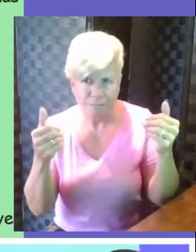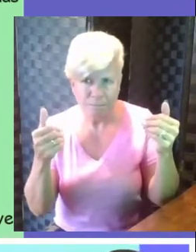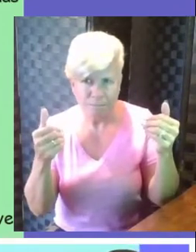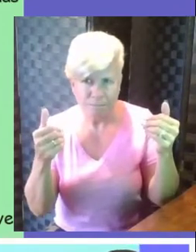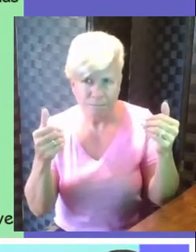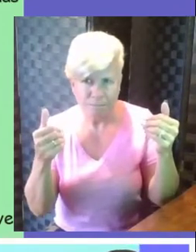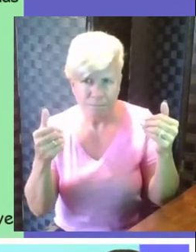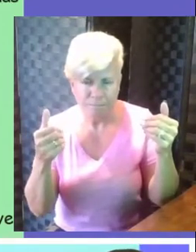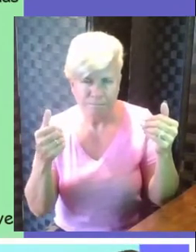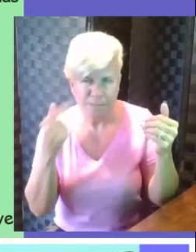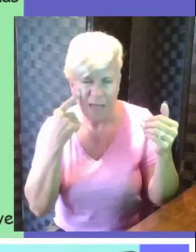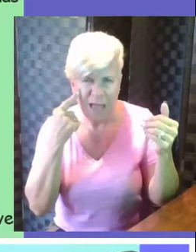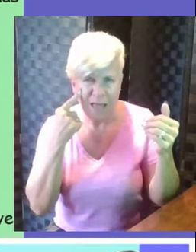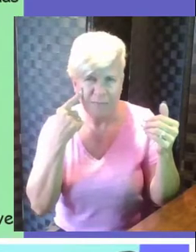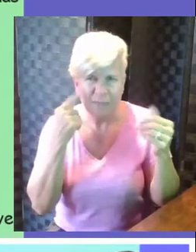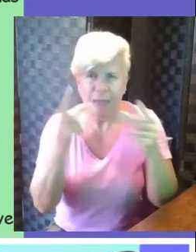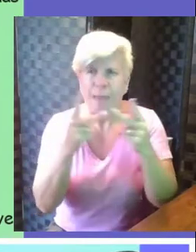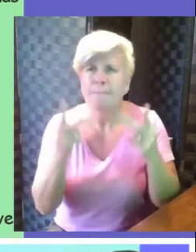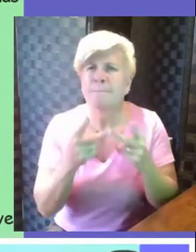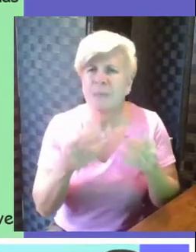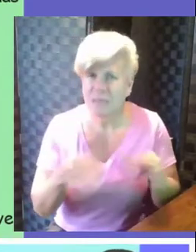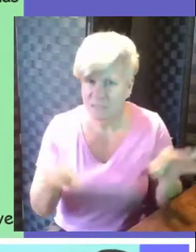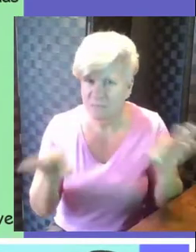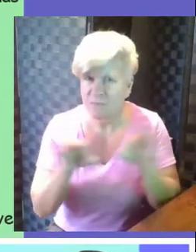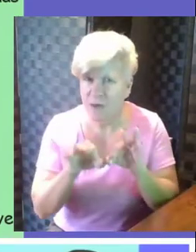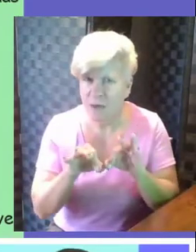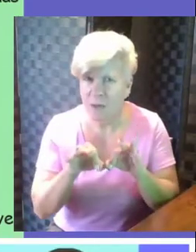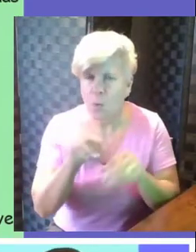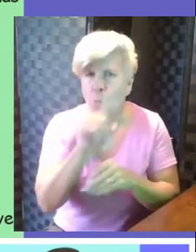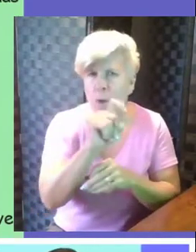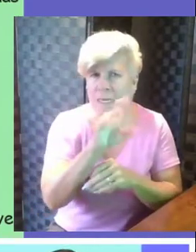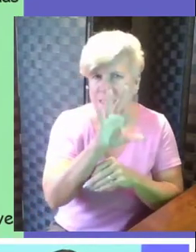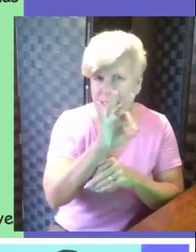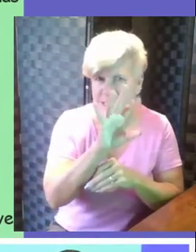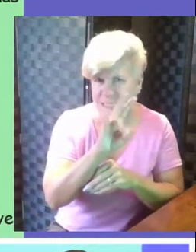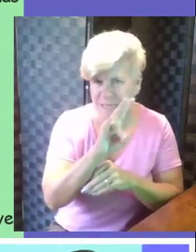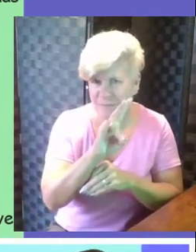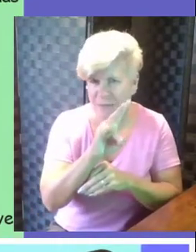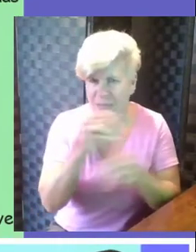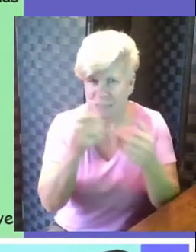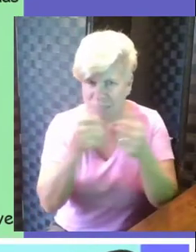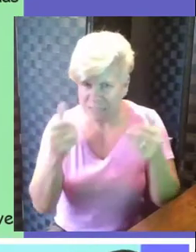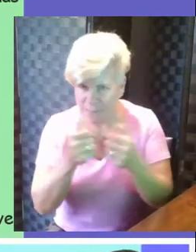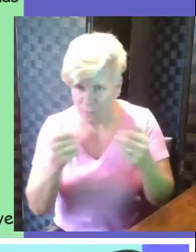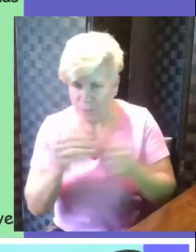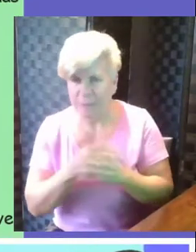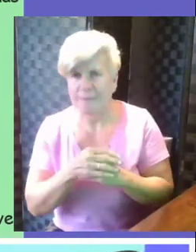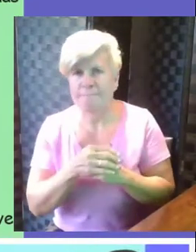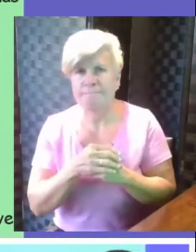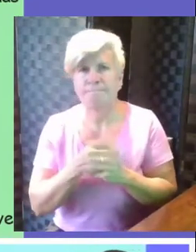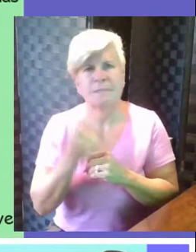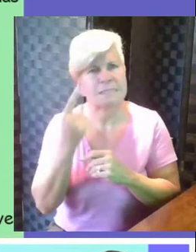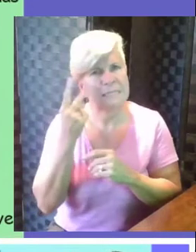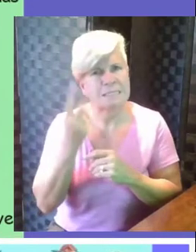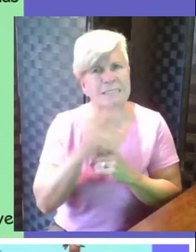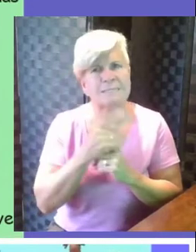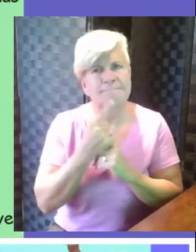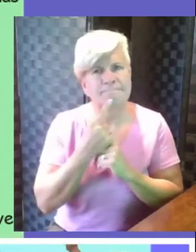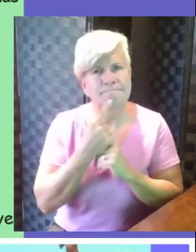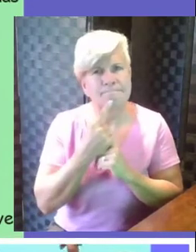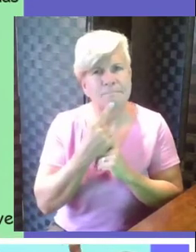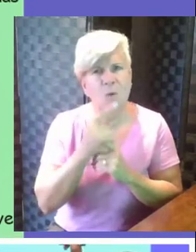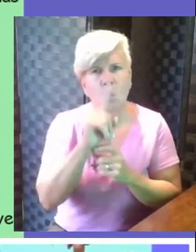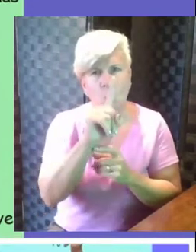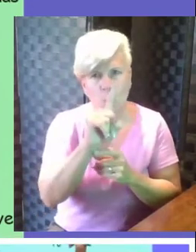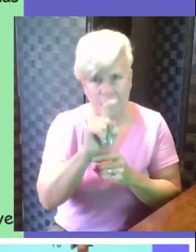I think place values. So I'm going to take 197 and I'm going to break it apart. Let's see. I'm going to